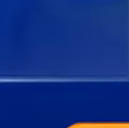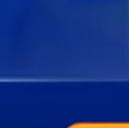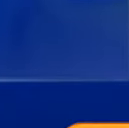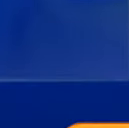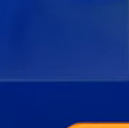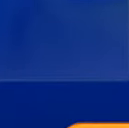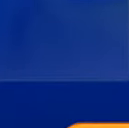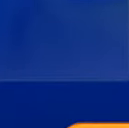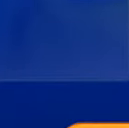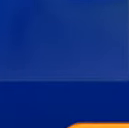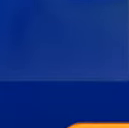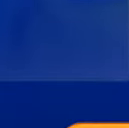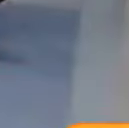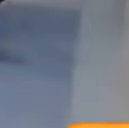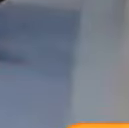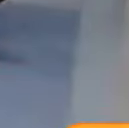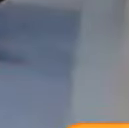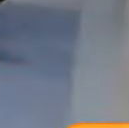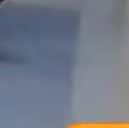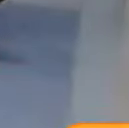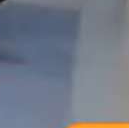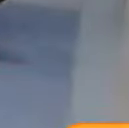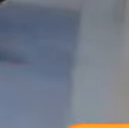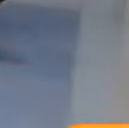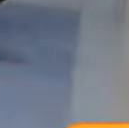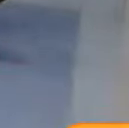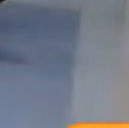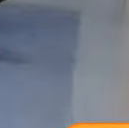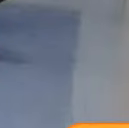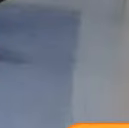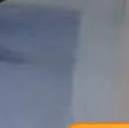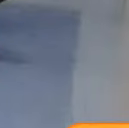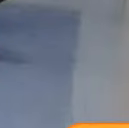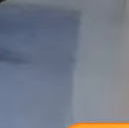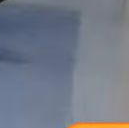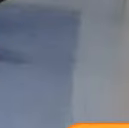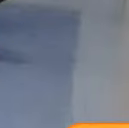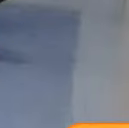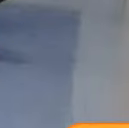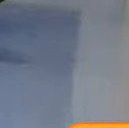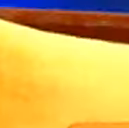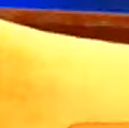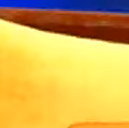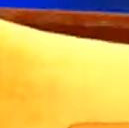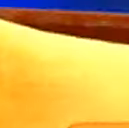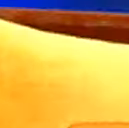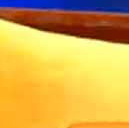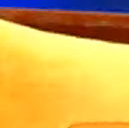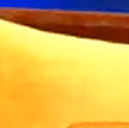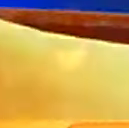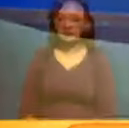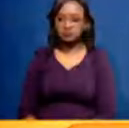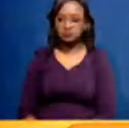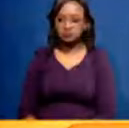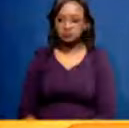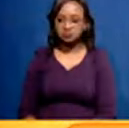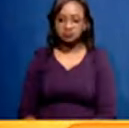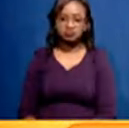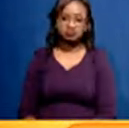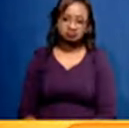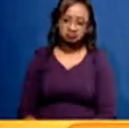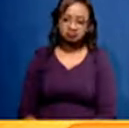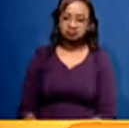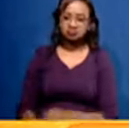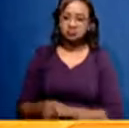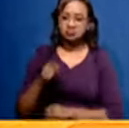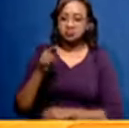CBC by then? Yeah, so that issue came also up in the last few days, right? One issue which was